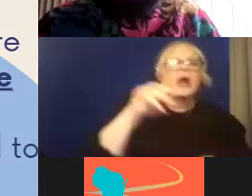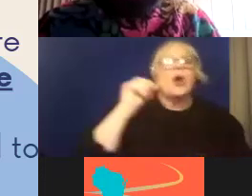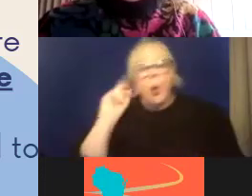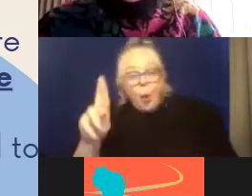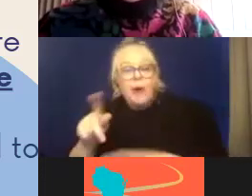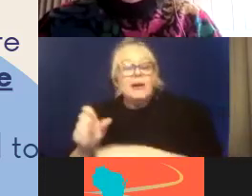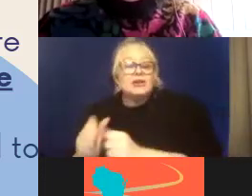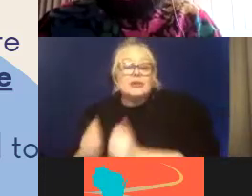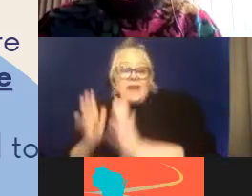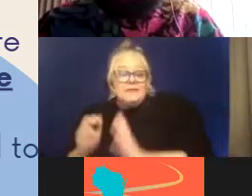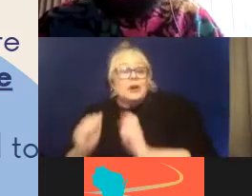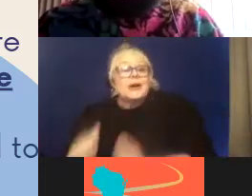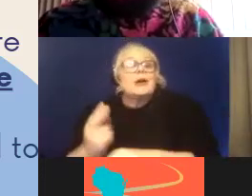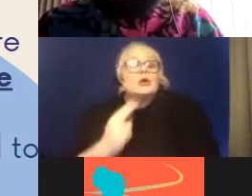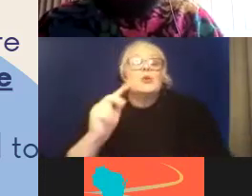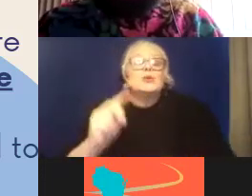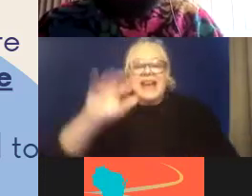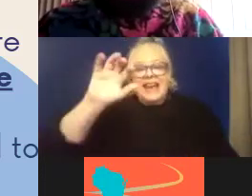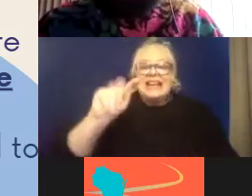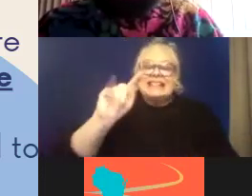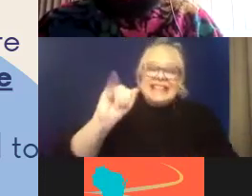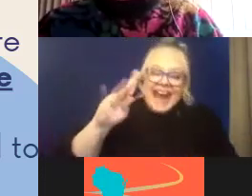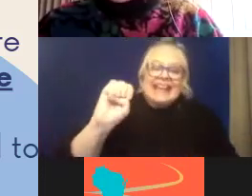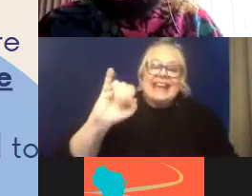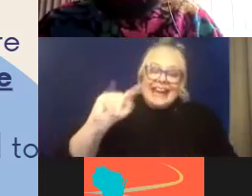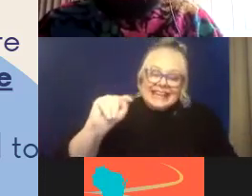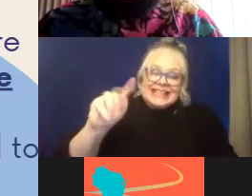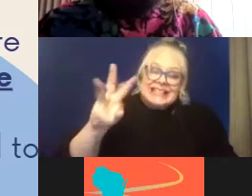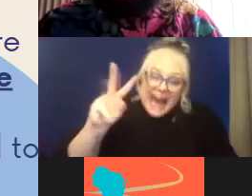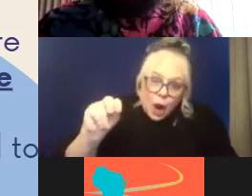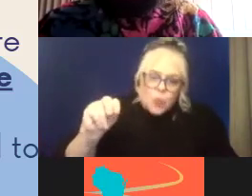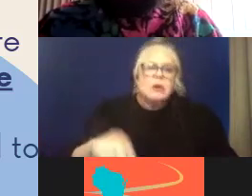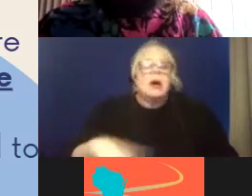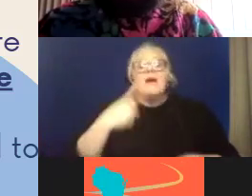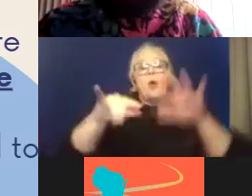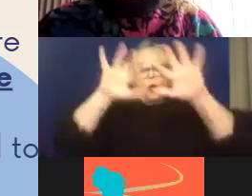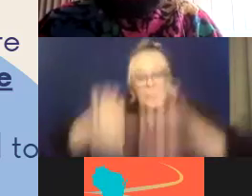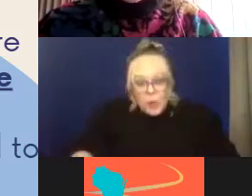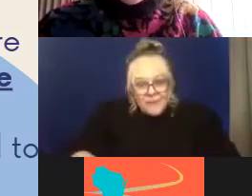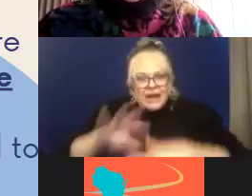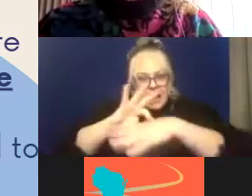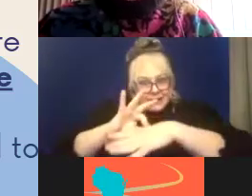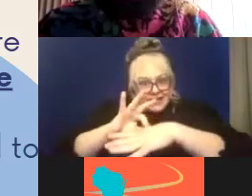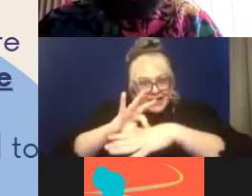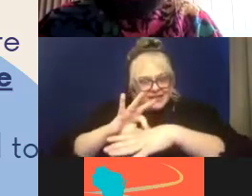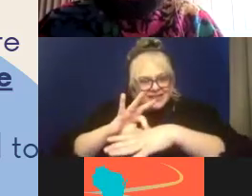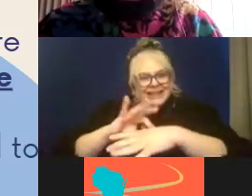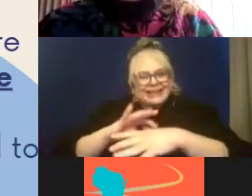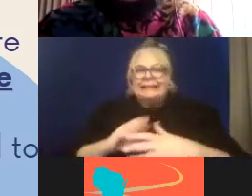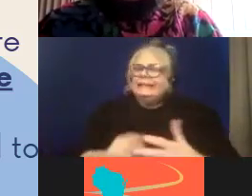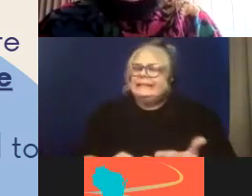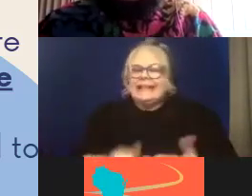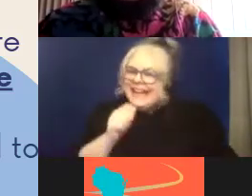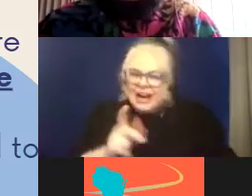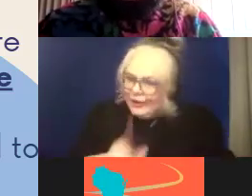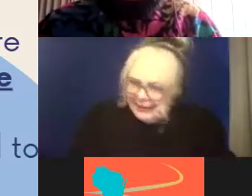little more complicated than that. While the reports are anonymous, the image is not sent anywhere. If there's a match